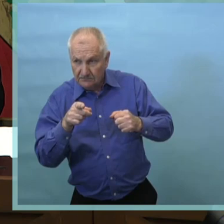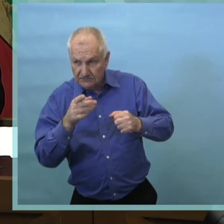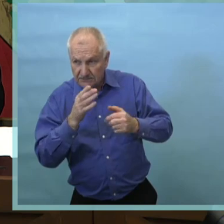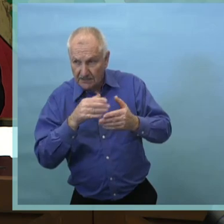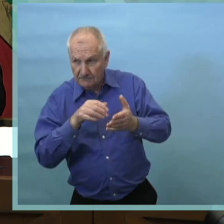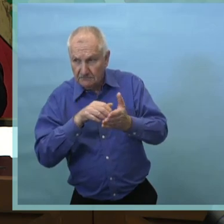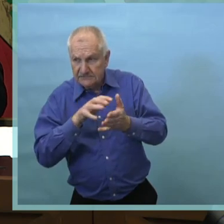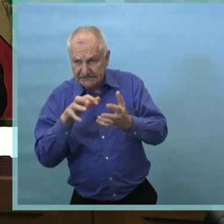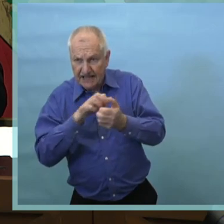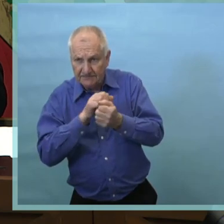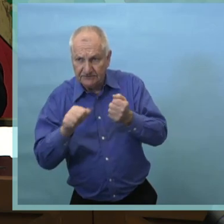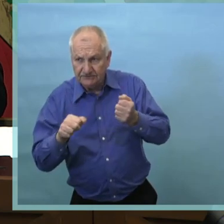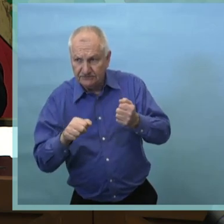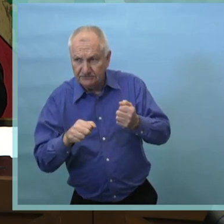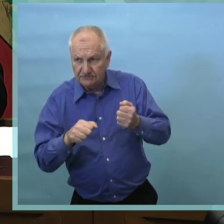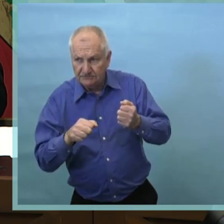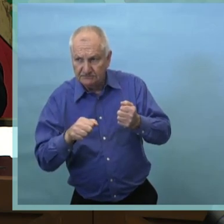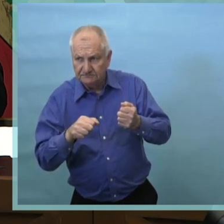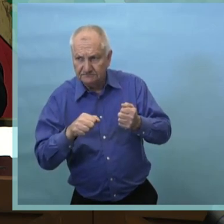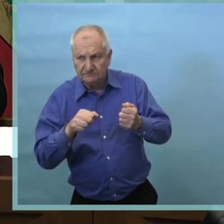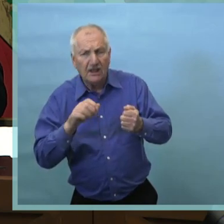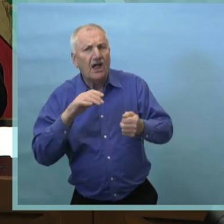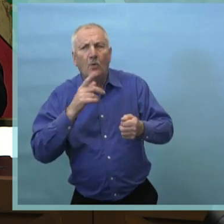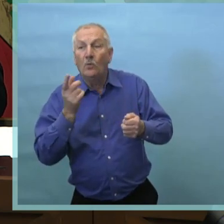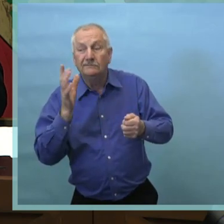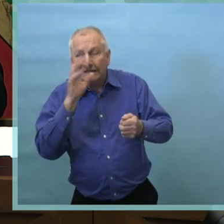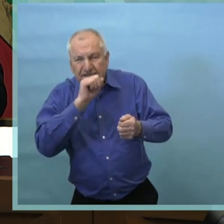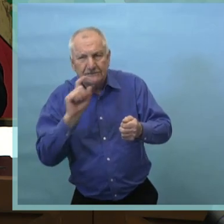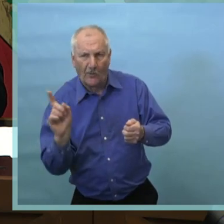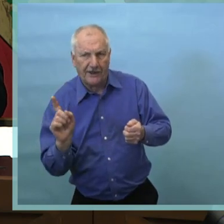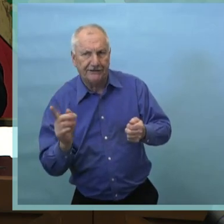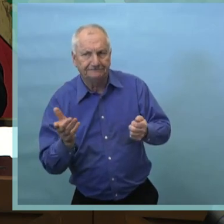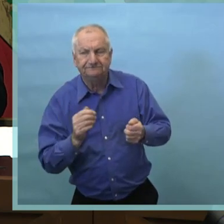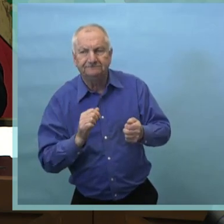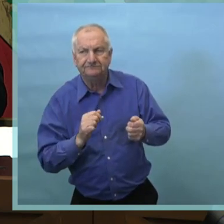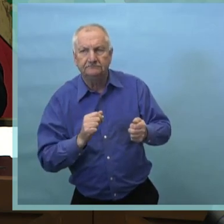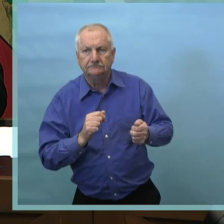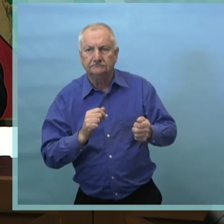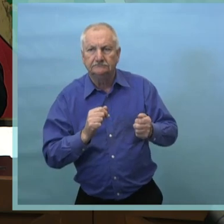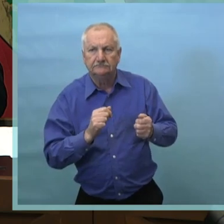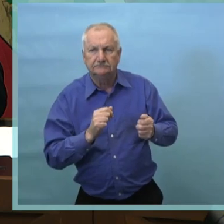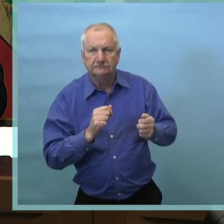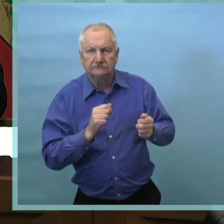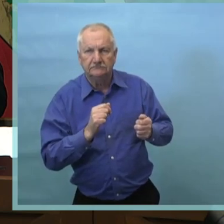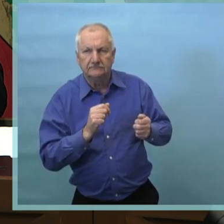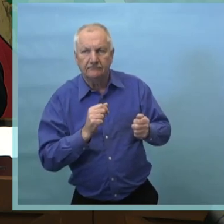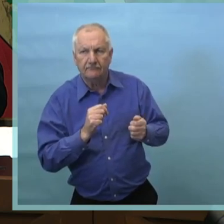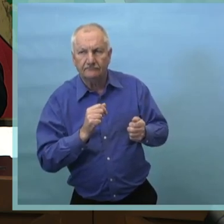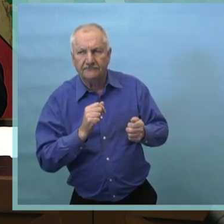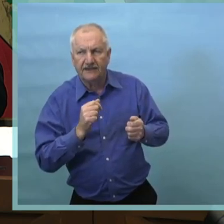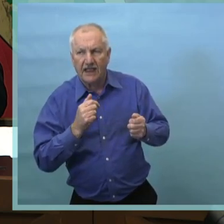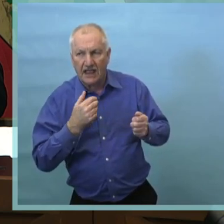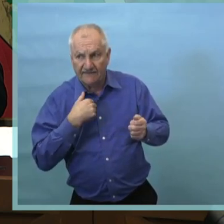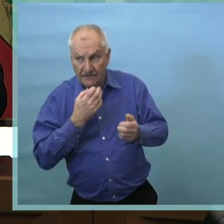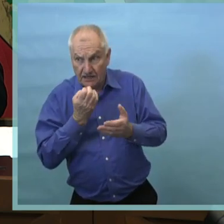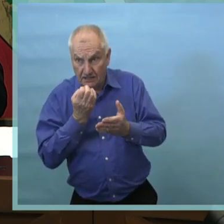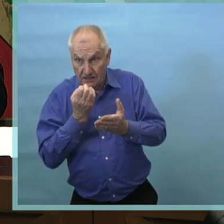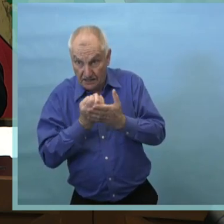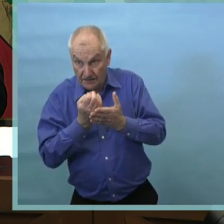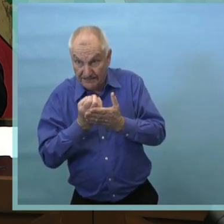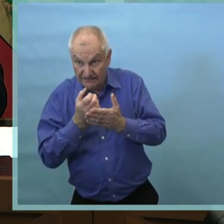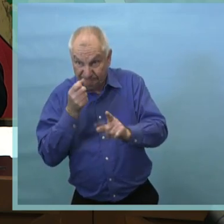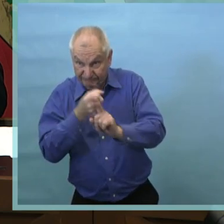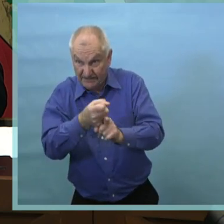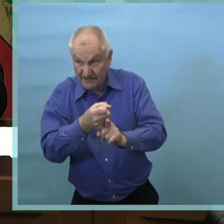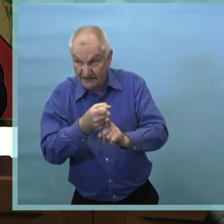minor roads. Is there any sort of estimate so far what the economic impact of the flooding will be? I